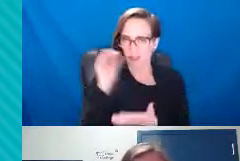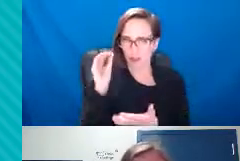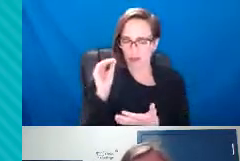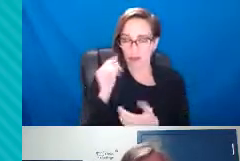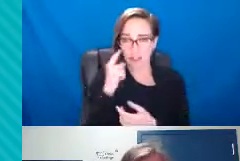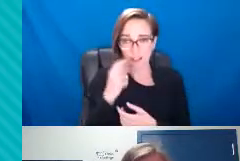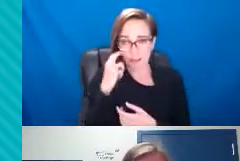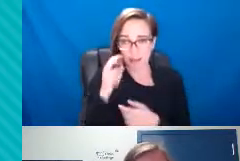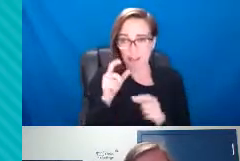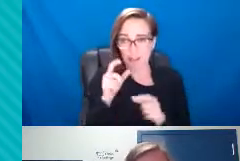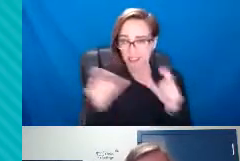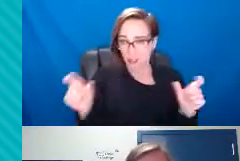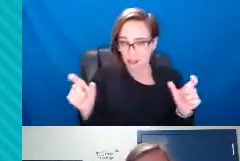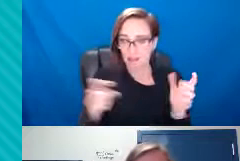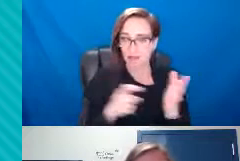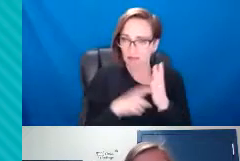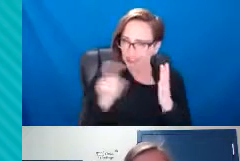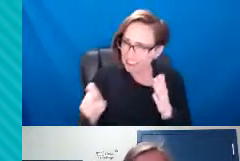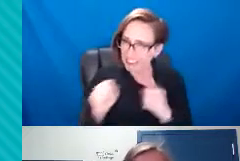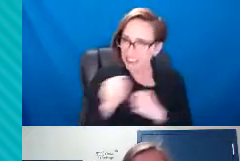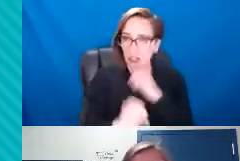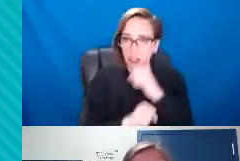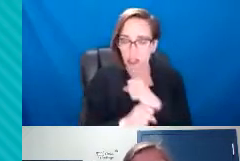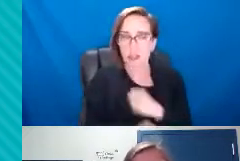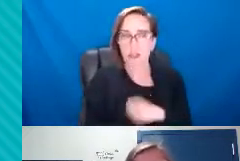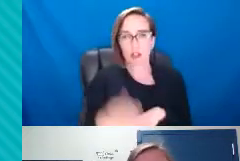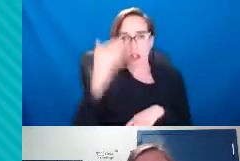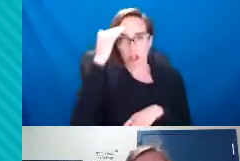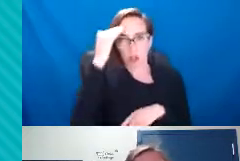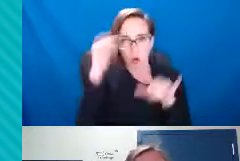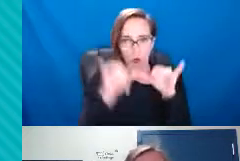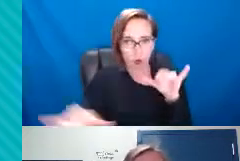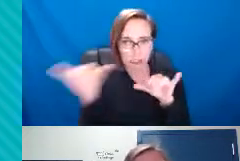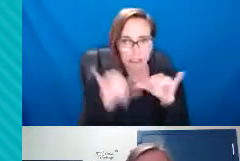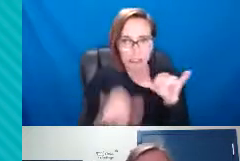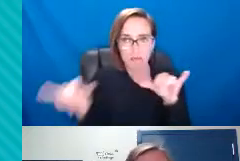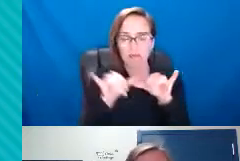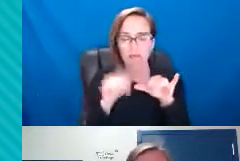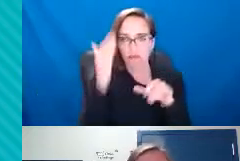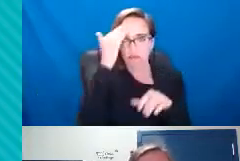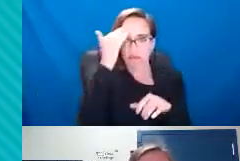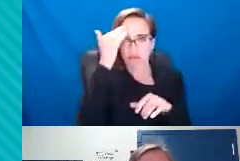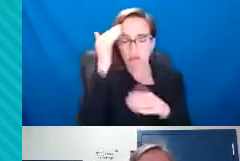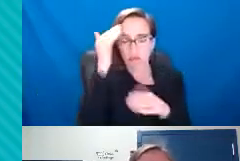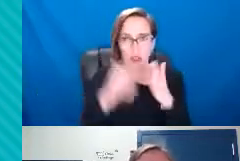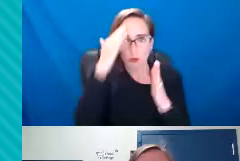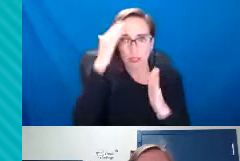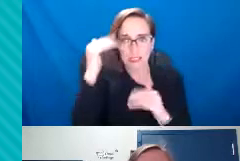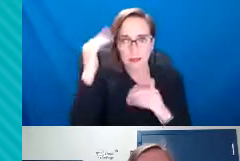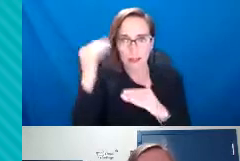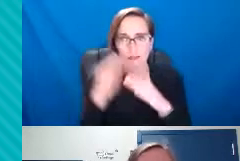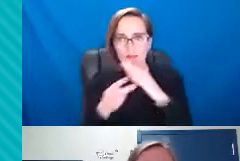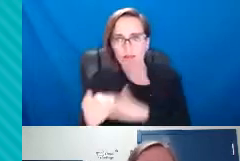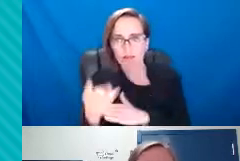individuals need structure. They need to know what's happening from moment to moment or day to day. They